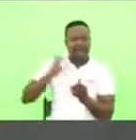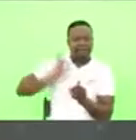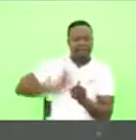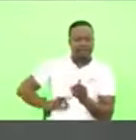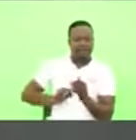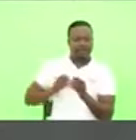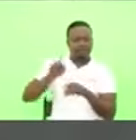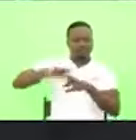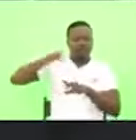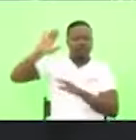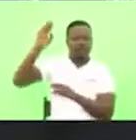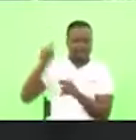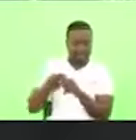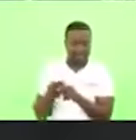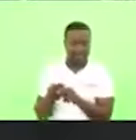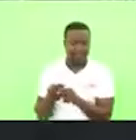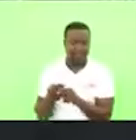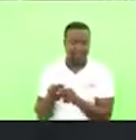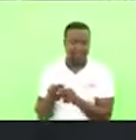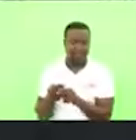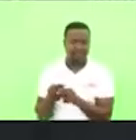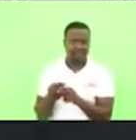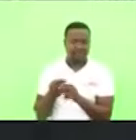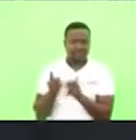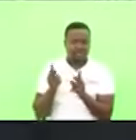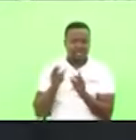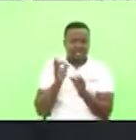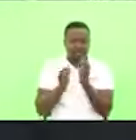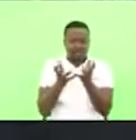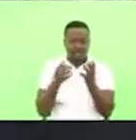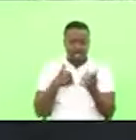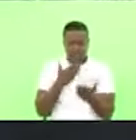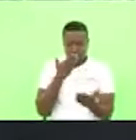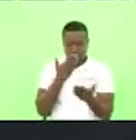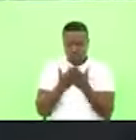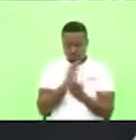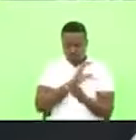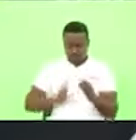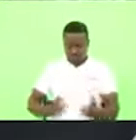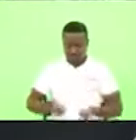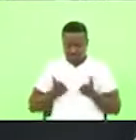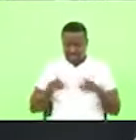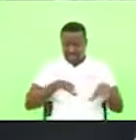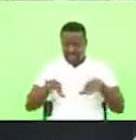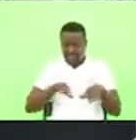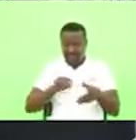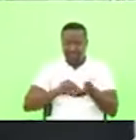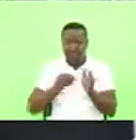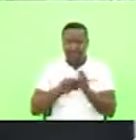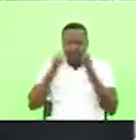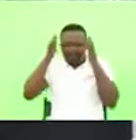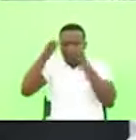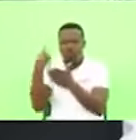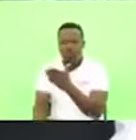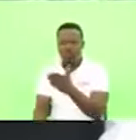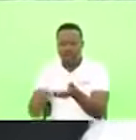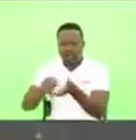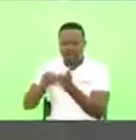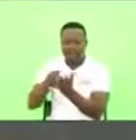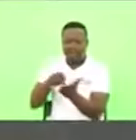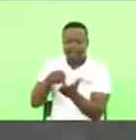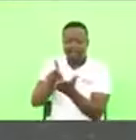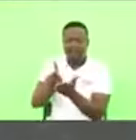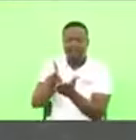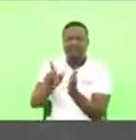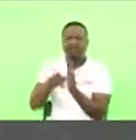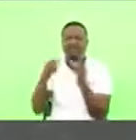aspect of your life. For effective Christianity, we need to focus on the atonement of our